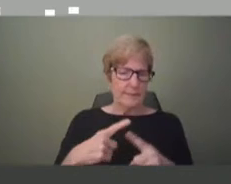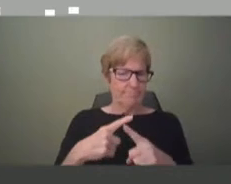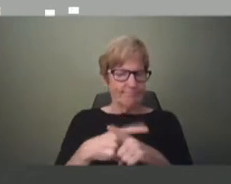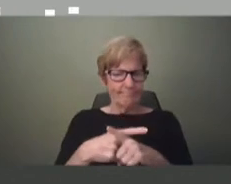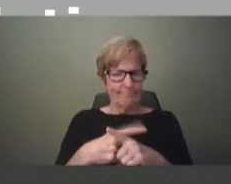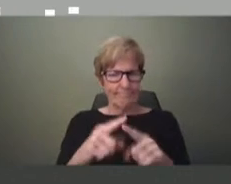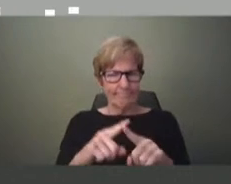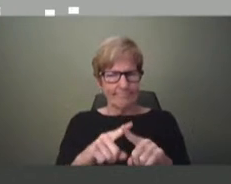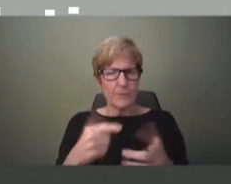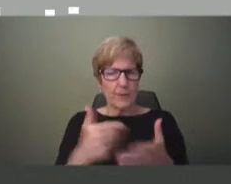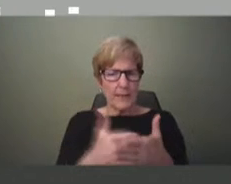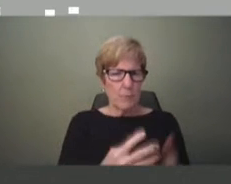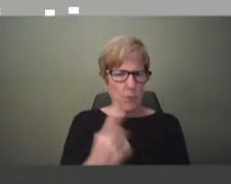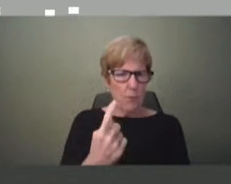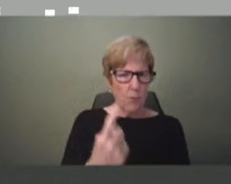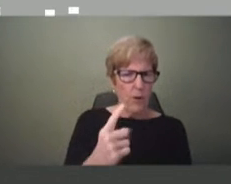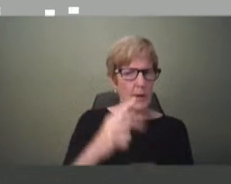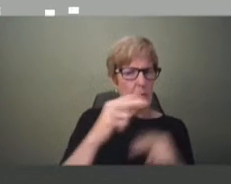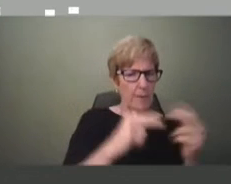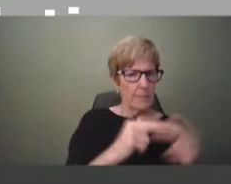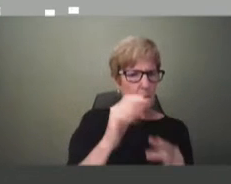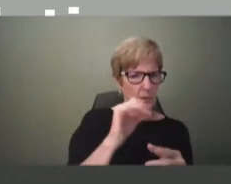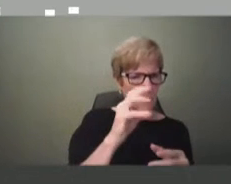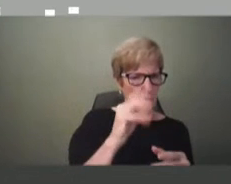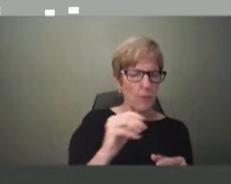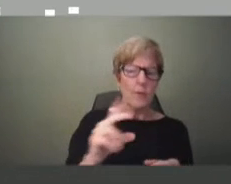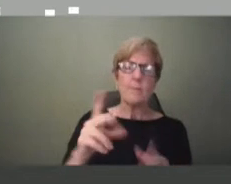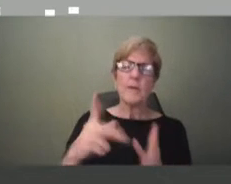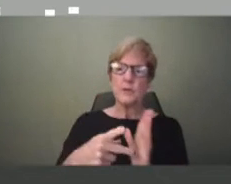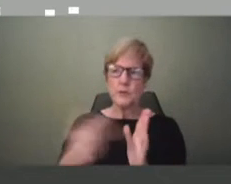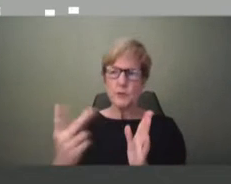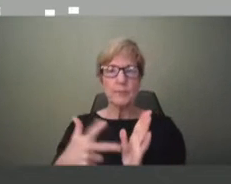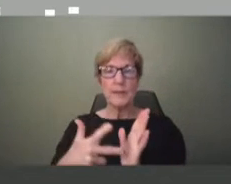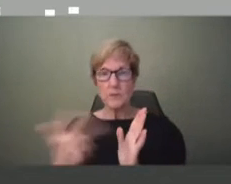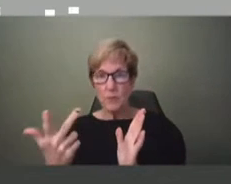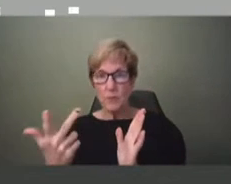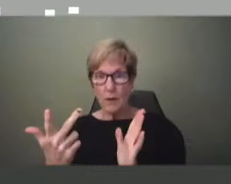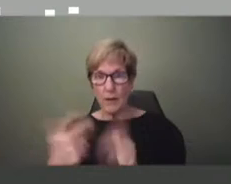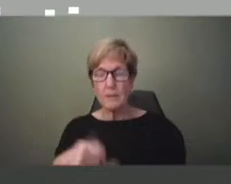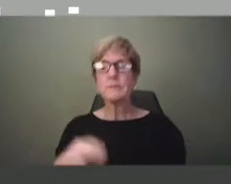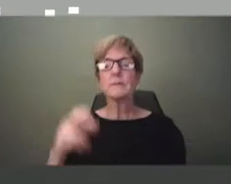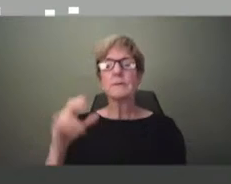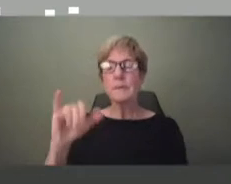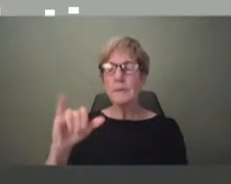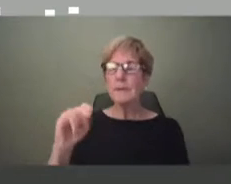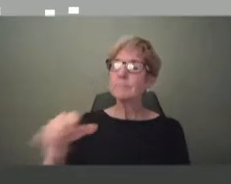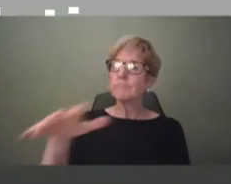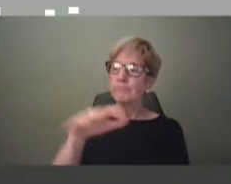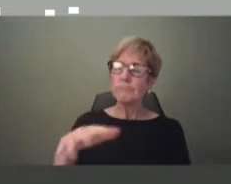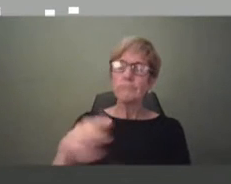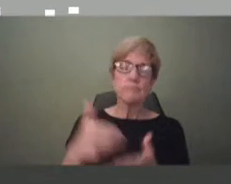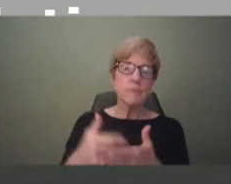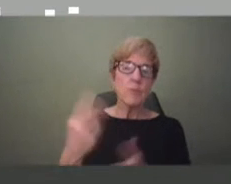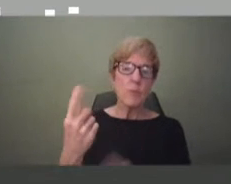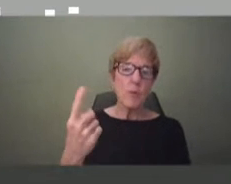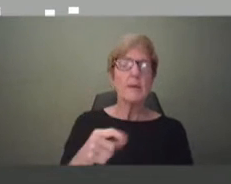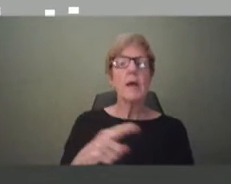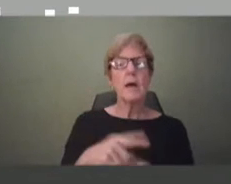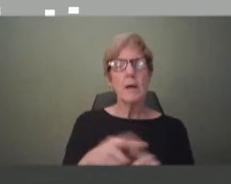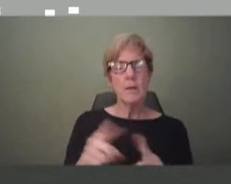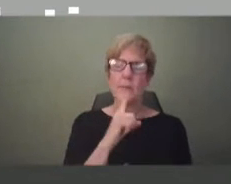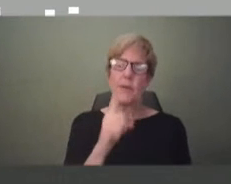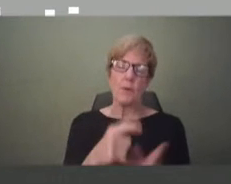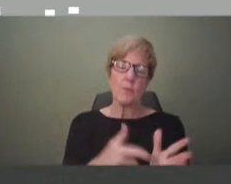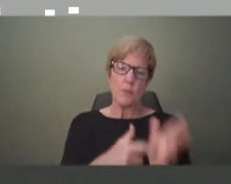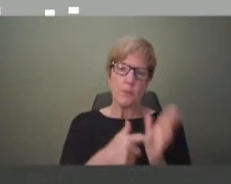type again building form of duplexes and triplexes are uh found within the neighborhood one place type uh but they are required to be on